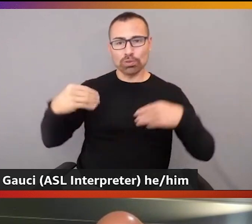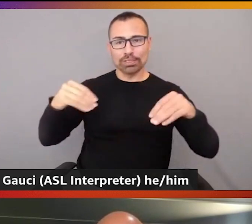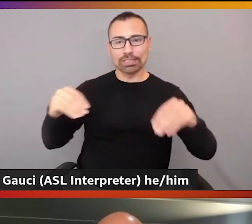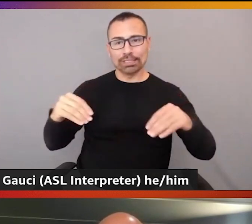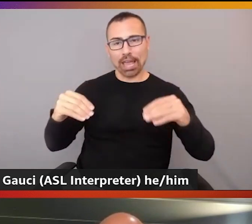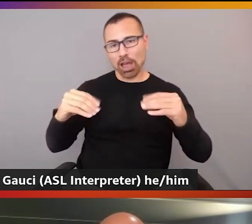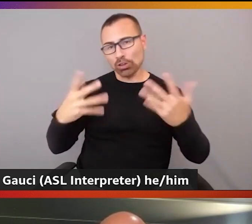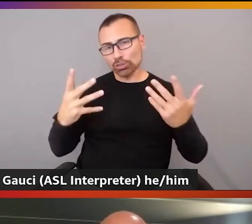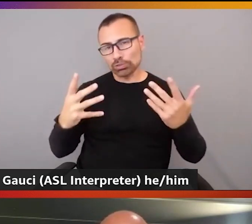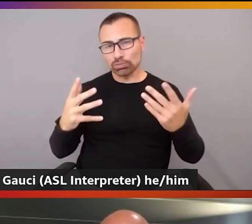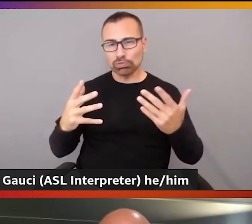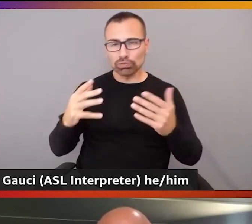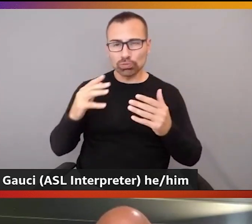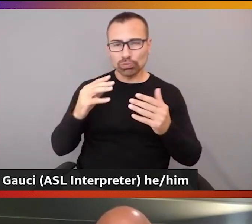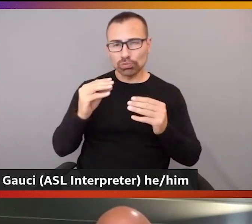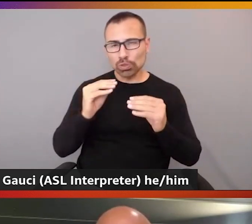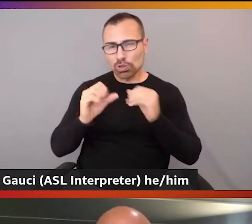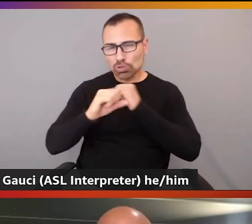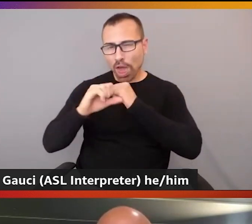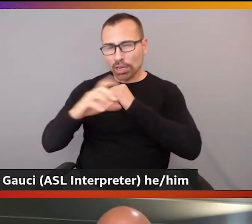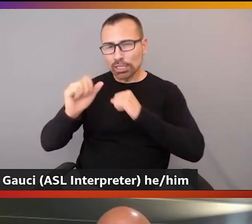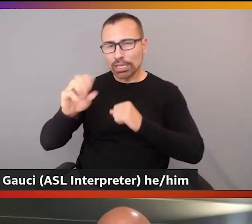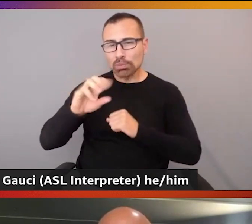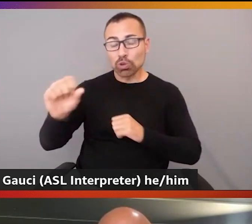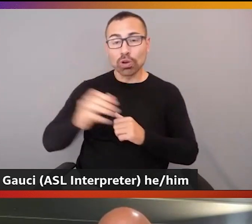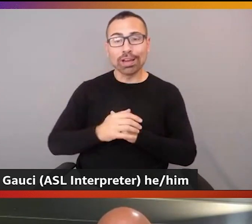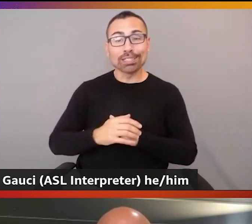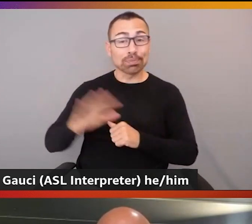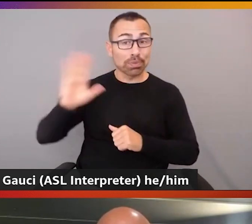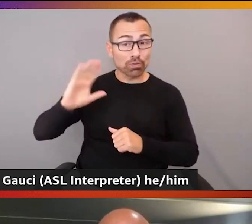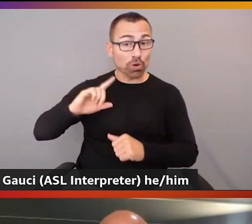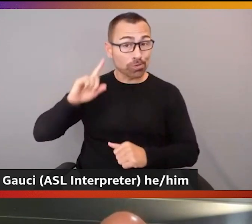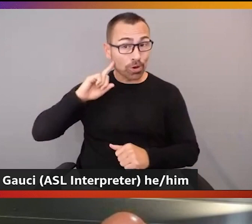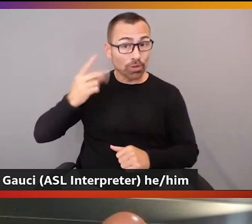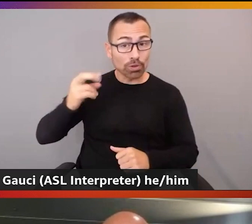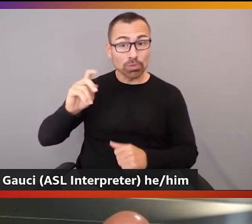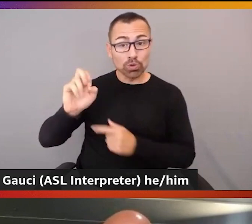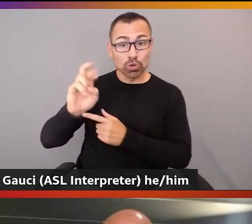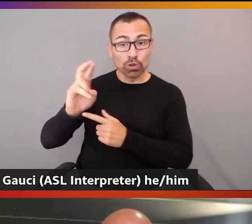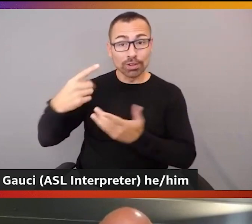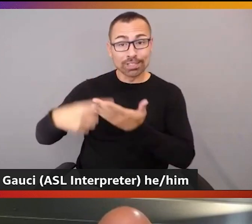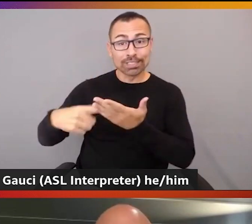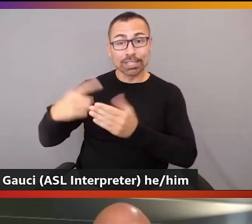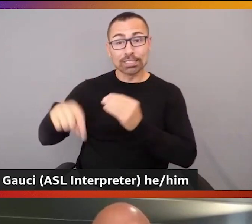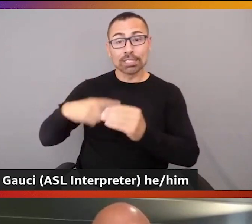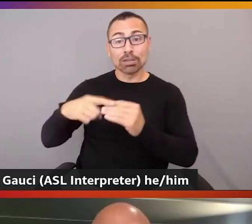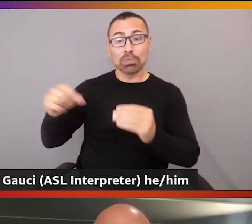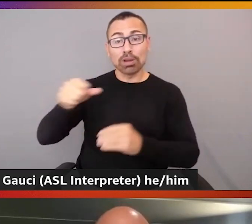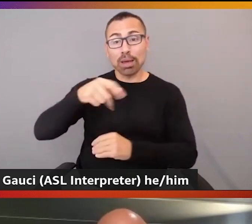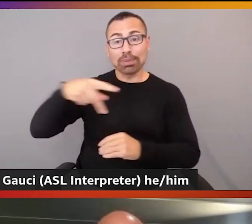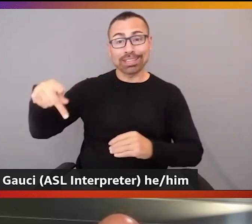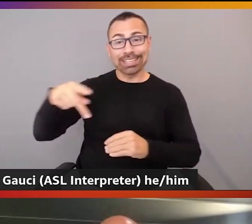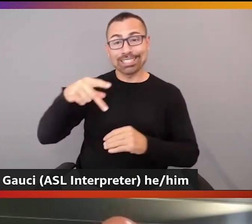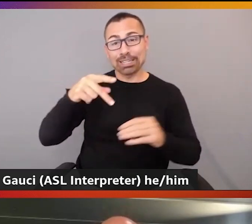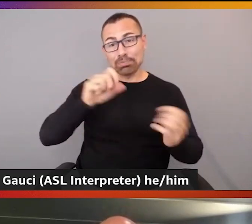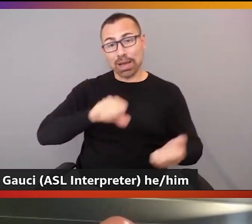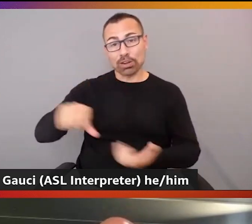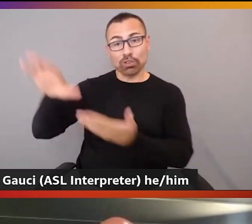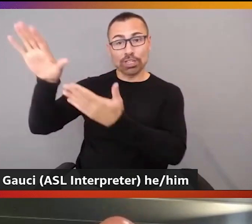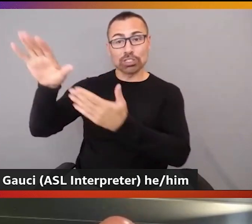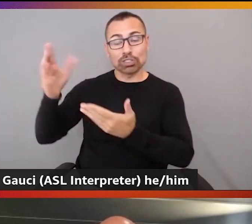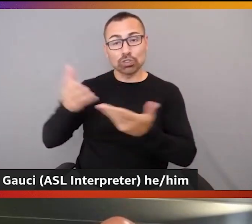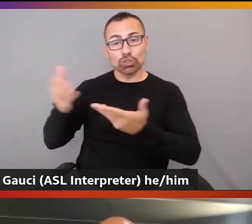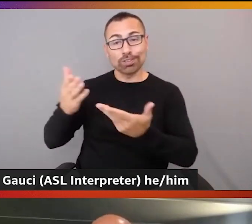quick change of wardrobe. We just heard from Ahuva talking about the application migration service, and she mentioned the move and improve. I asked her if she had to